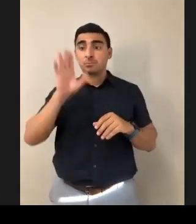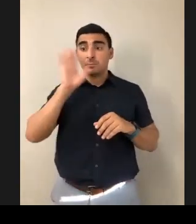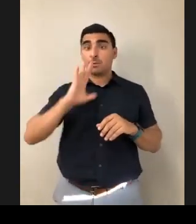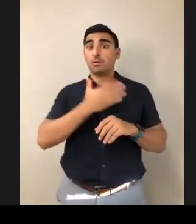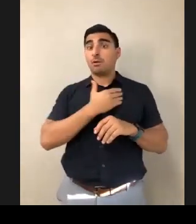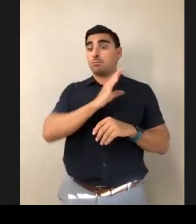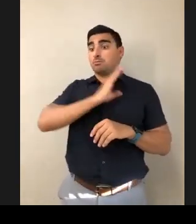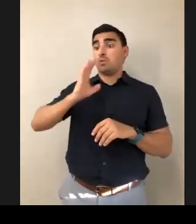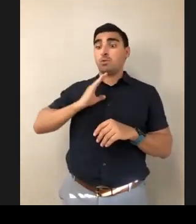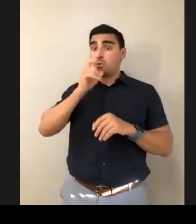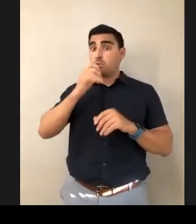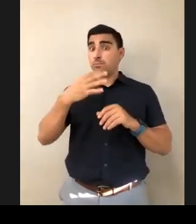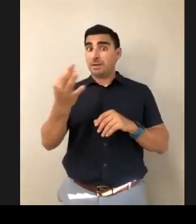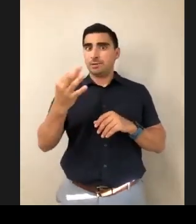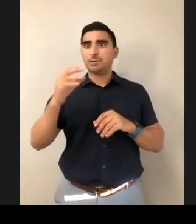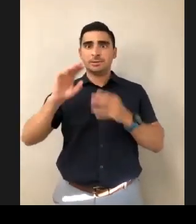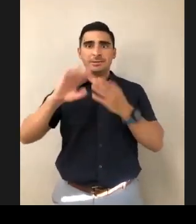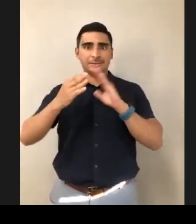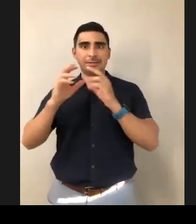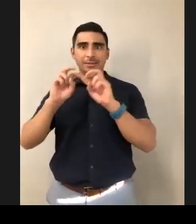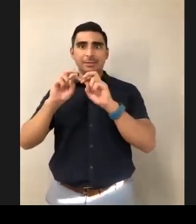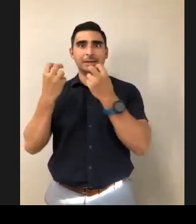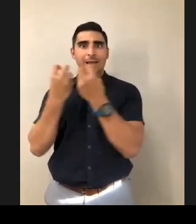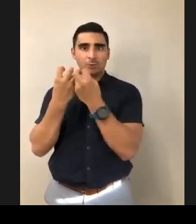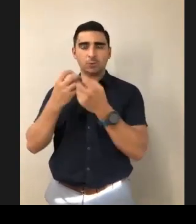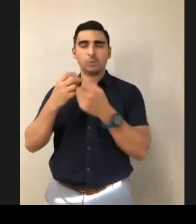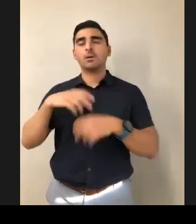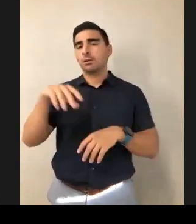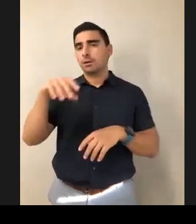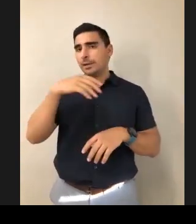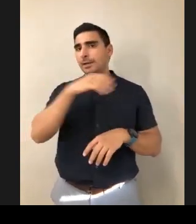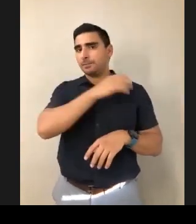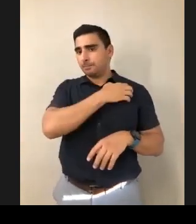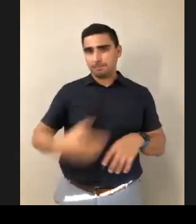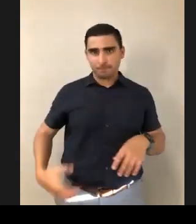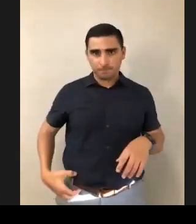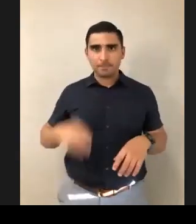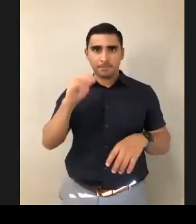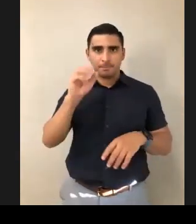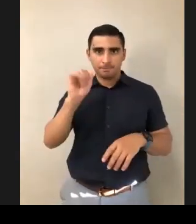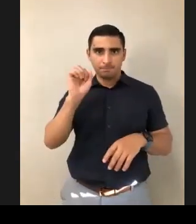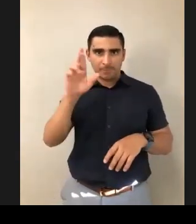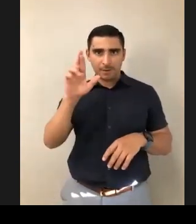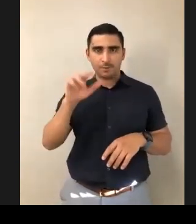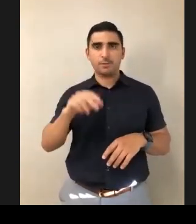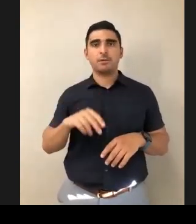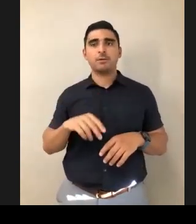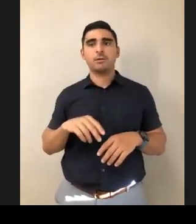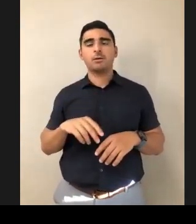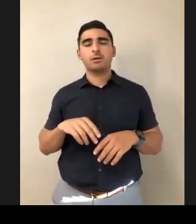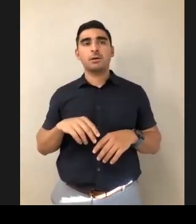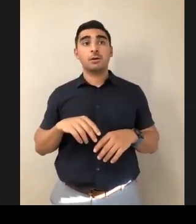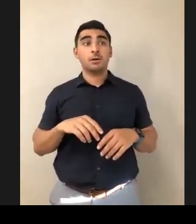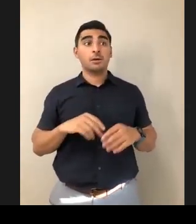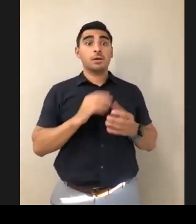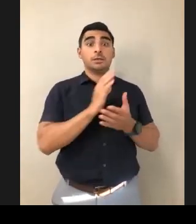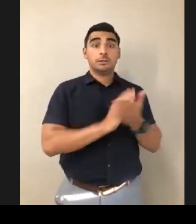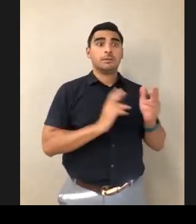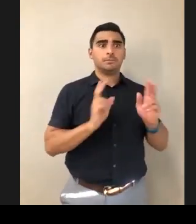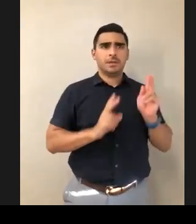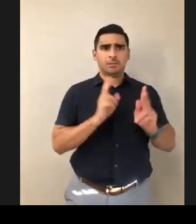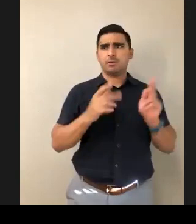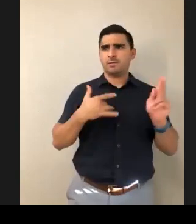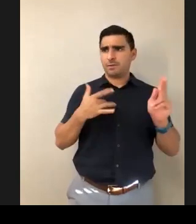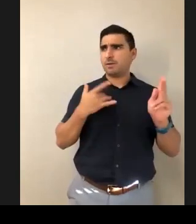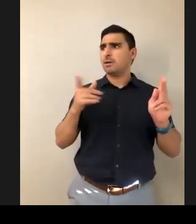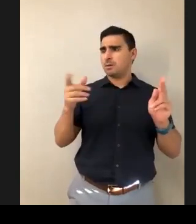there's probably definitely a lot of that feeling too. Some people feel that the board members are kind of removed from the communities, et